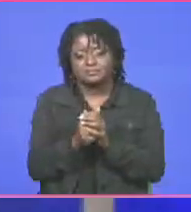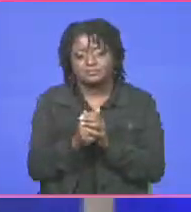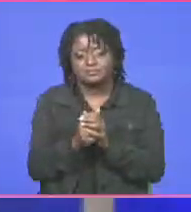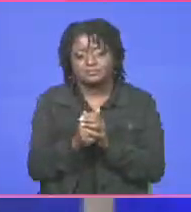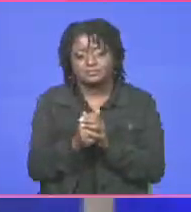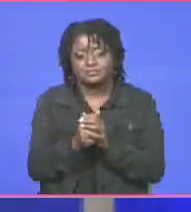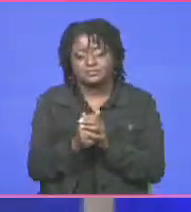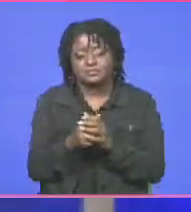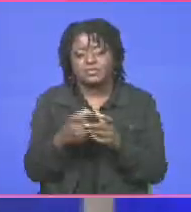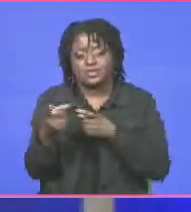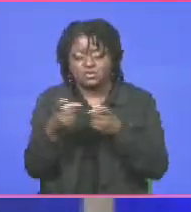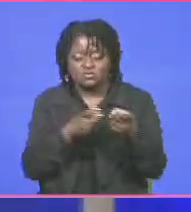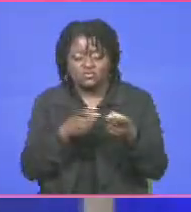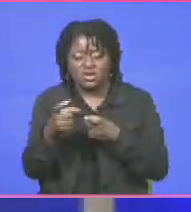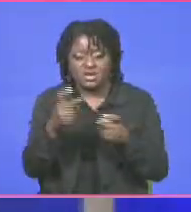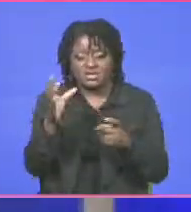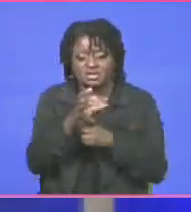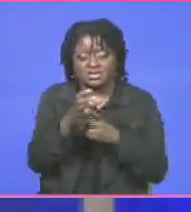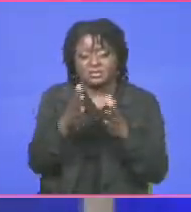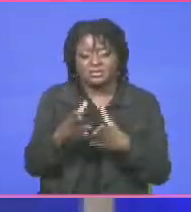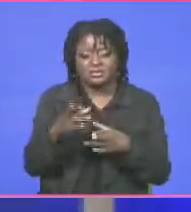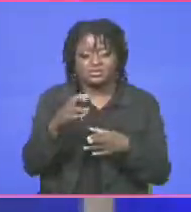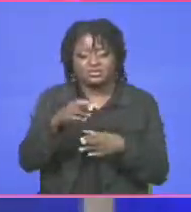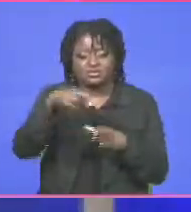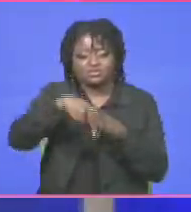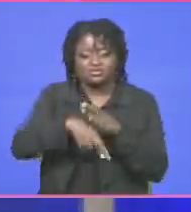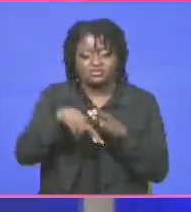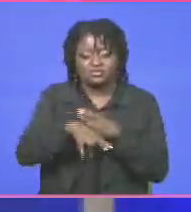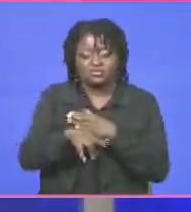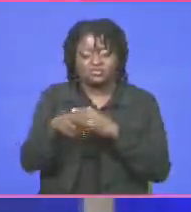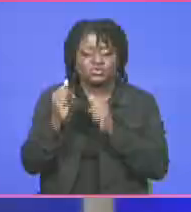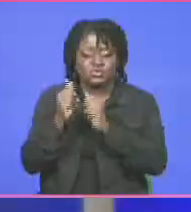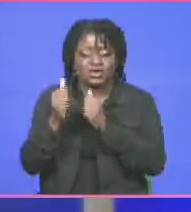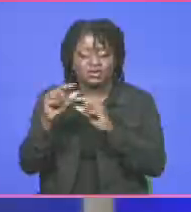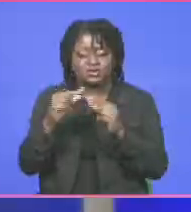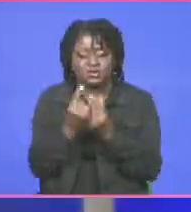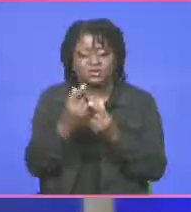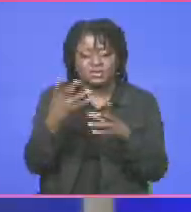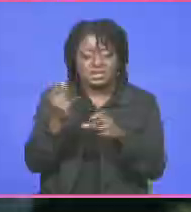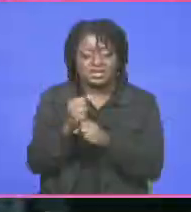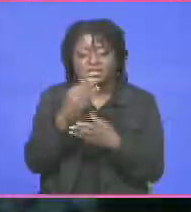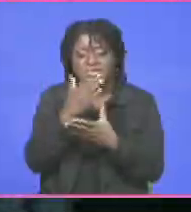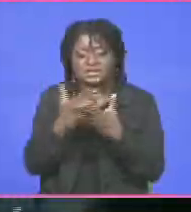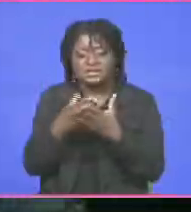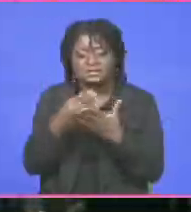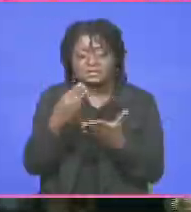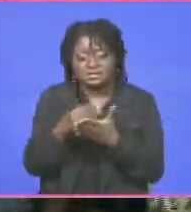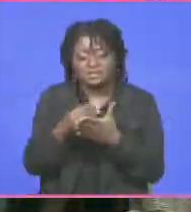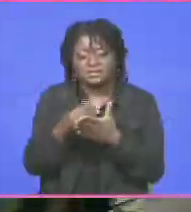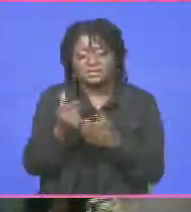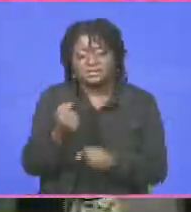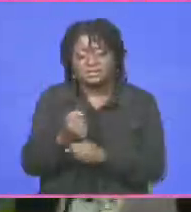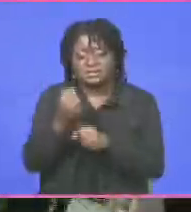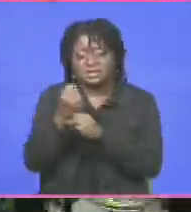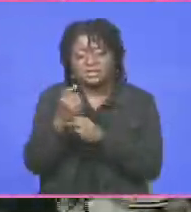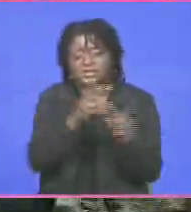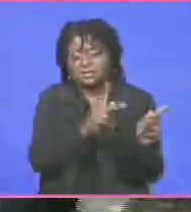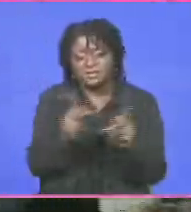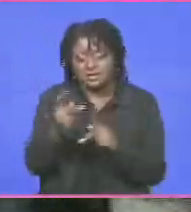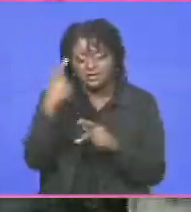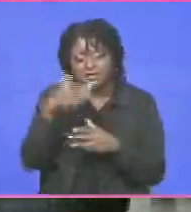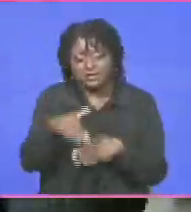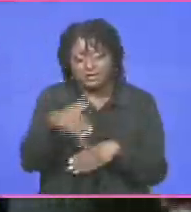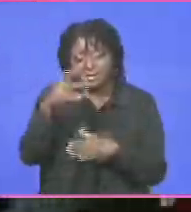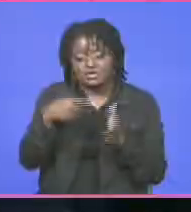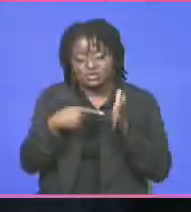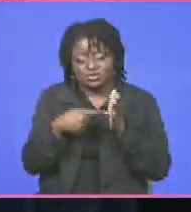Reigning champions, the Roots Junkanoo group, getting some tangible support as they prepare for the big showdown on Bay Street this holiday season. Bahamas